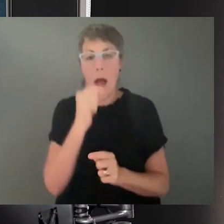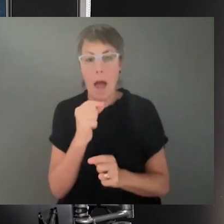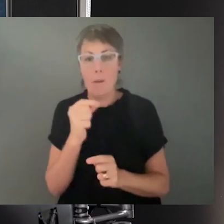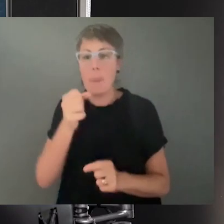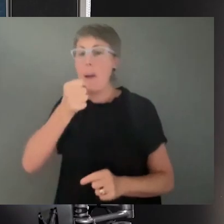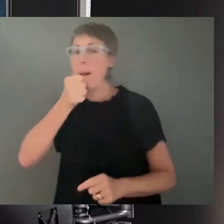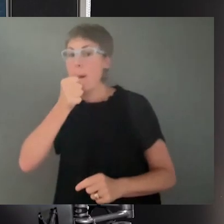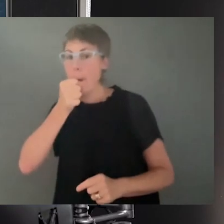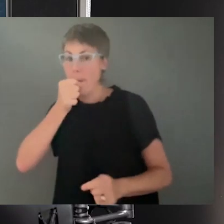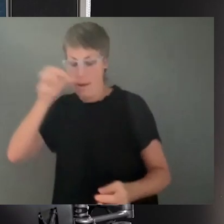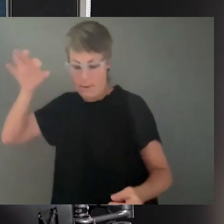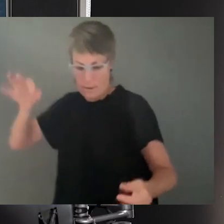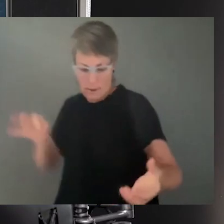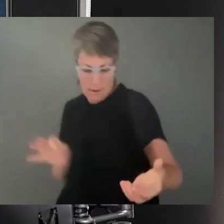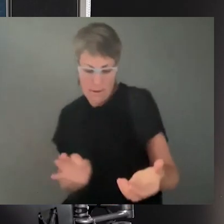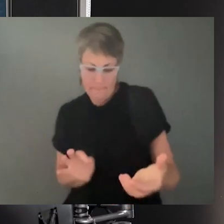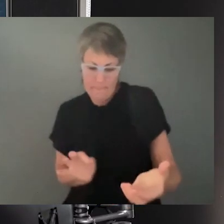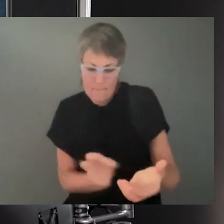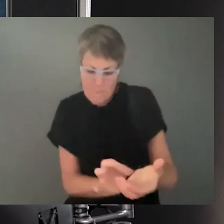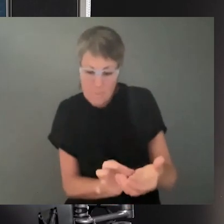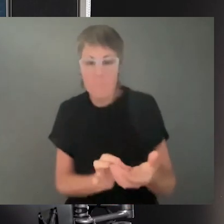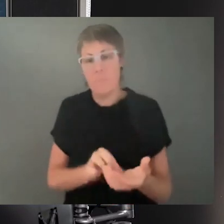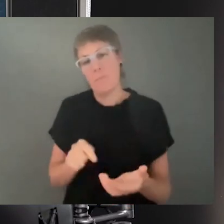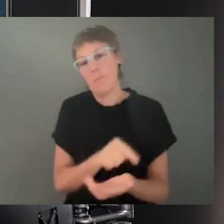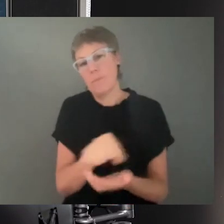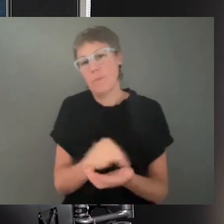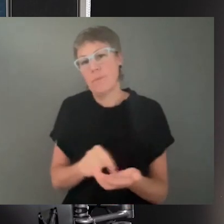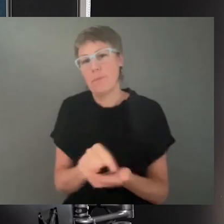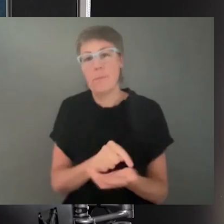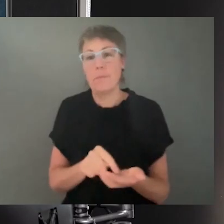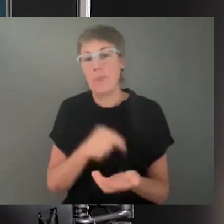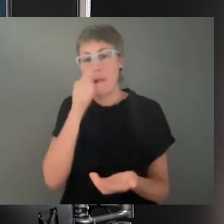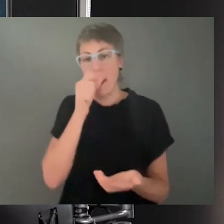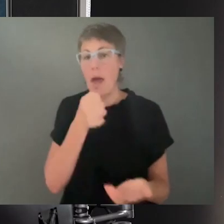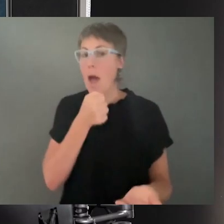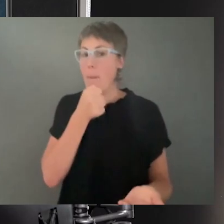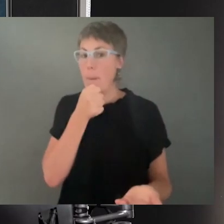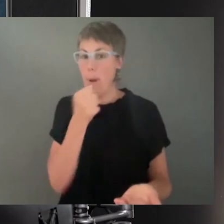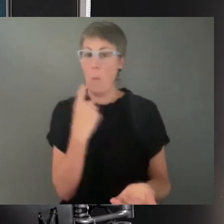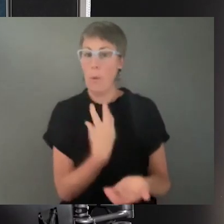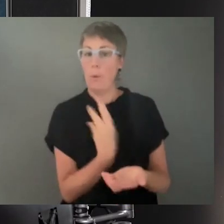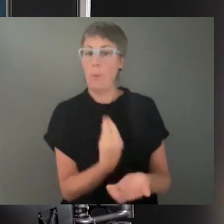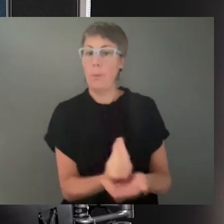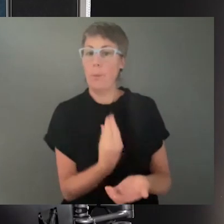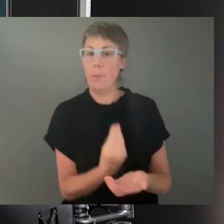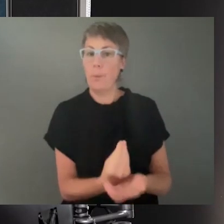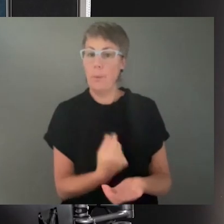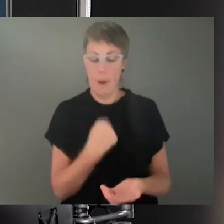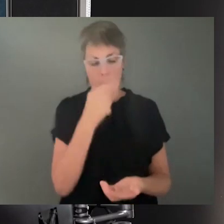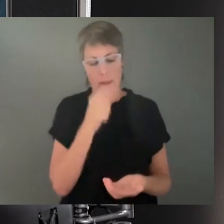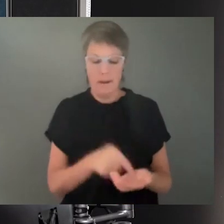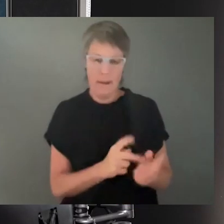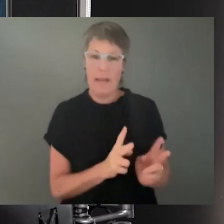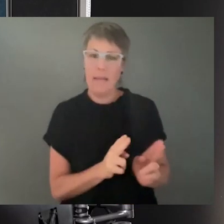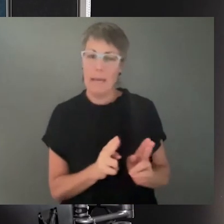can actually, connect a microphone to, navigate to the software myself on my phone, and wherever I am, I can just record my voice, edit